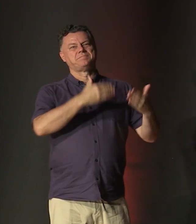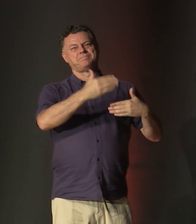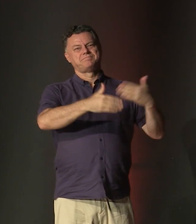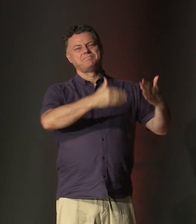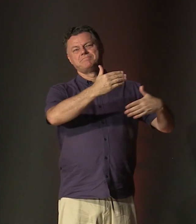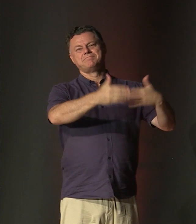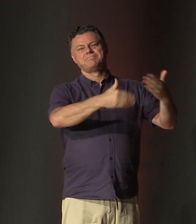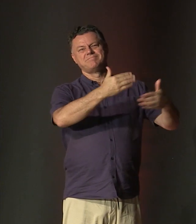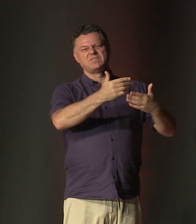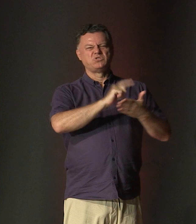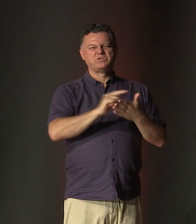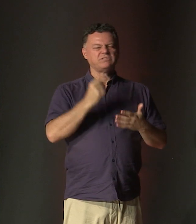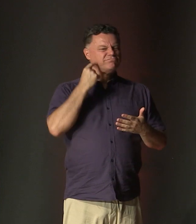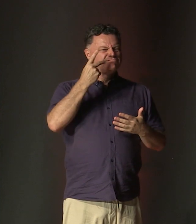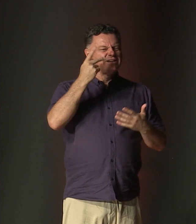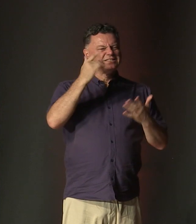years later.